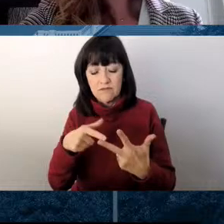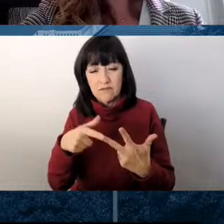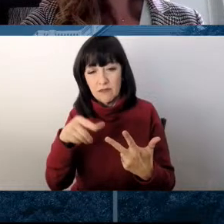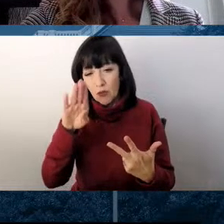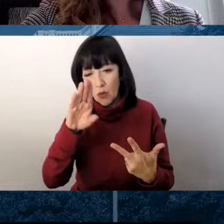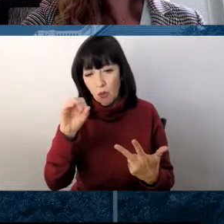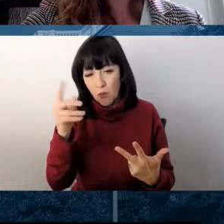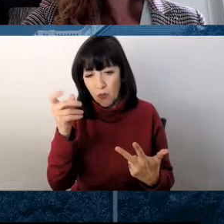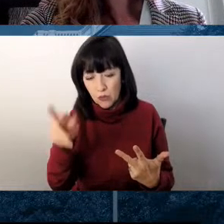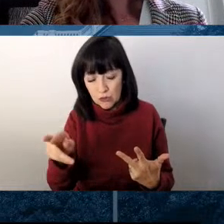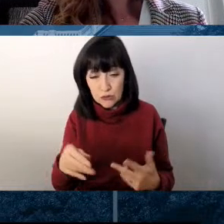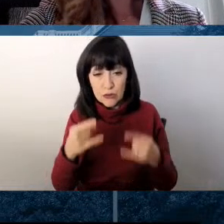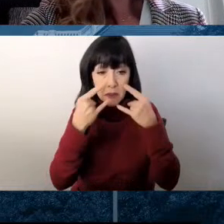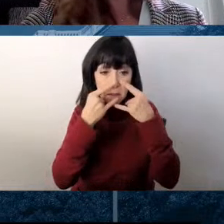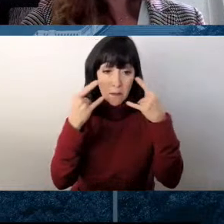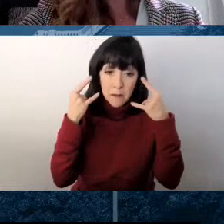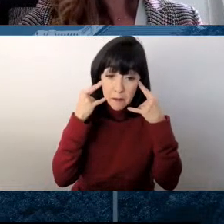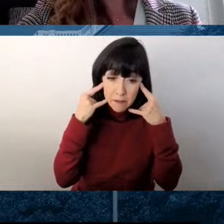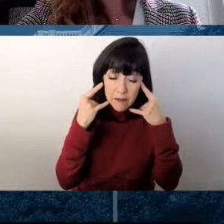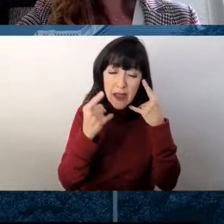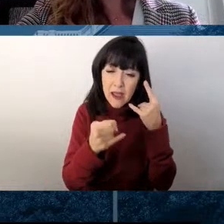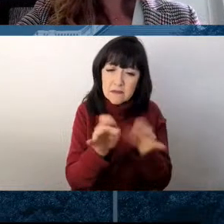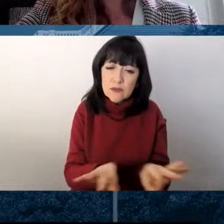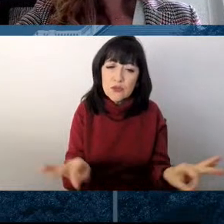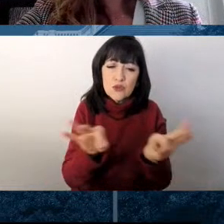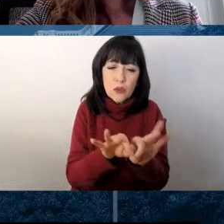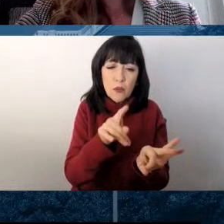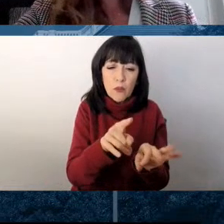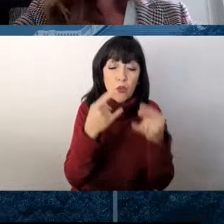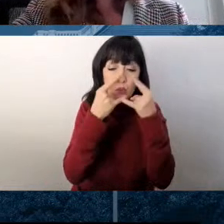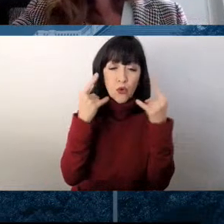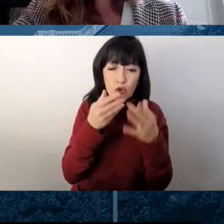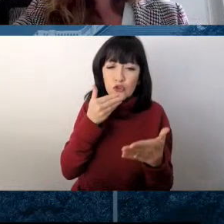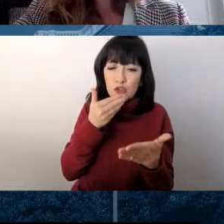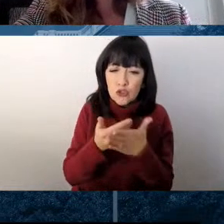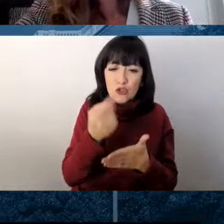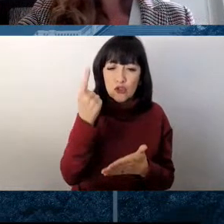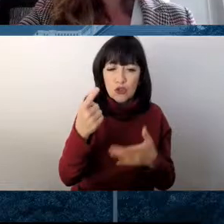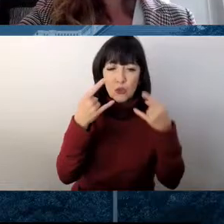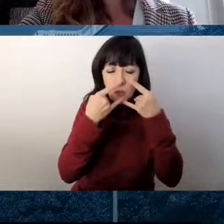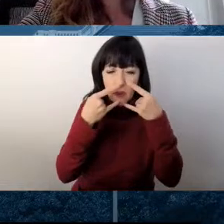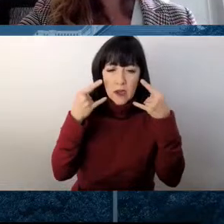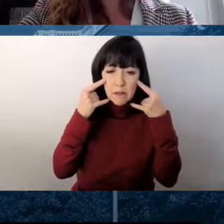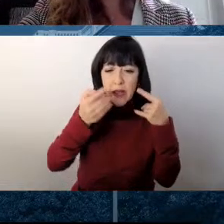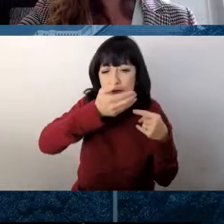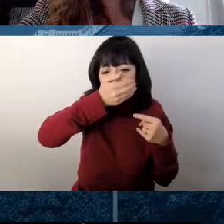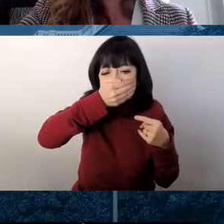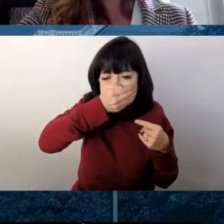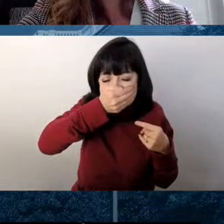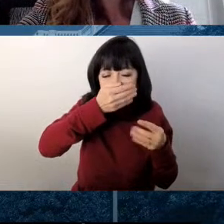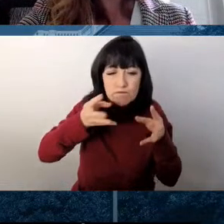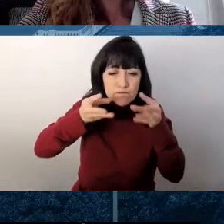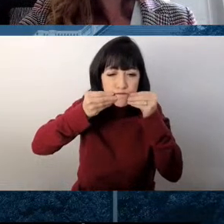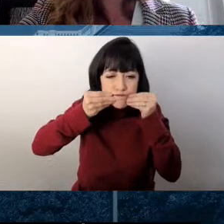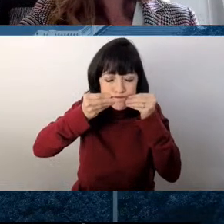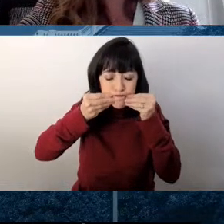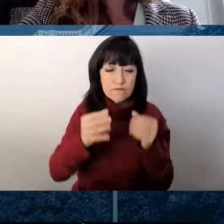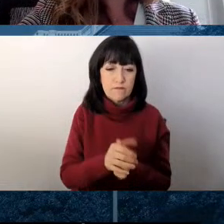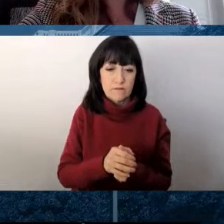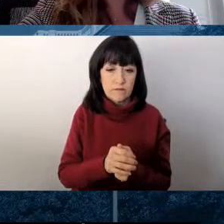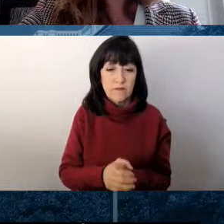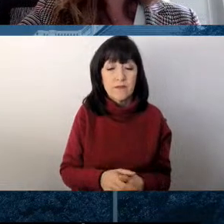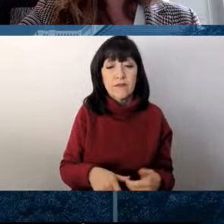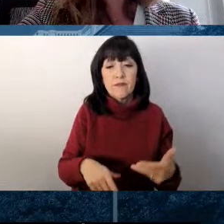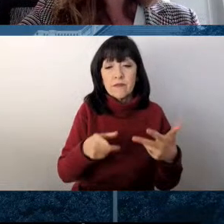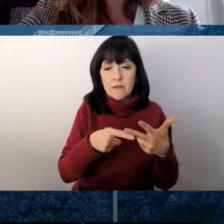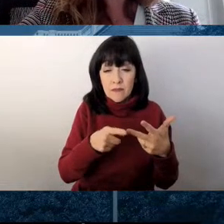quality, well-fitting mask. It makes a big difference. For testing, if you have COVID symptoms, have been exposed to